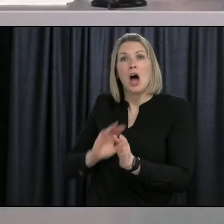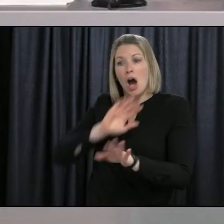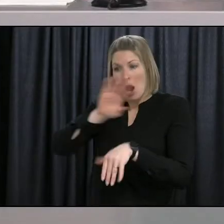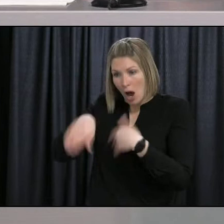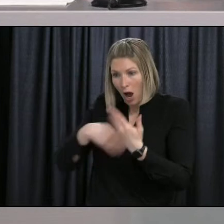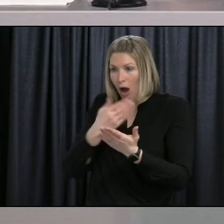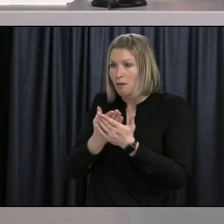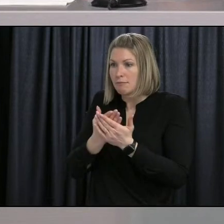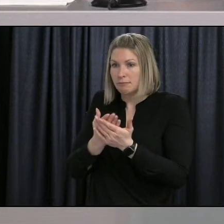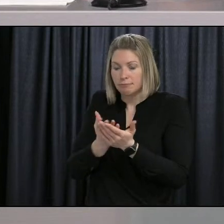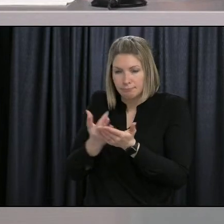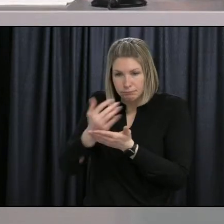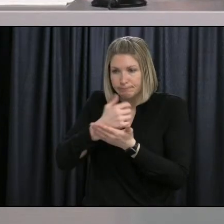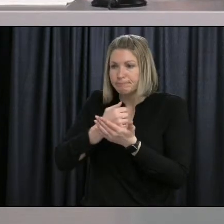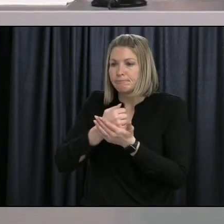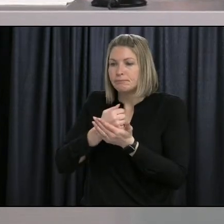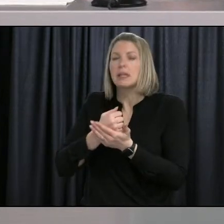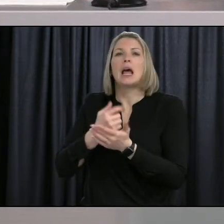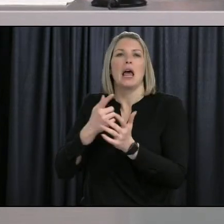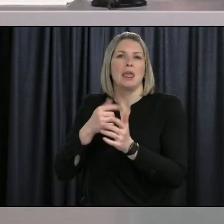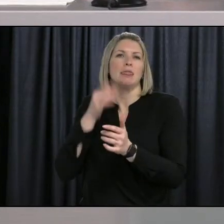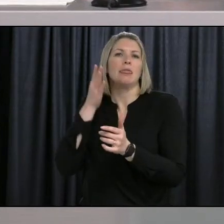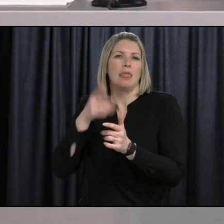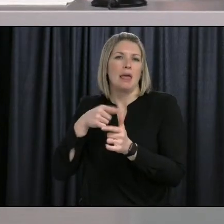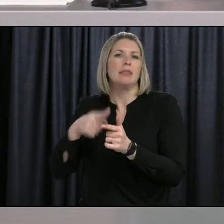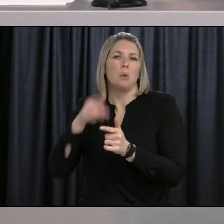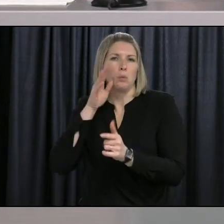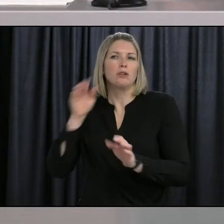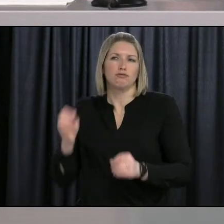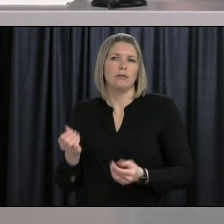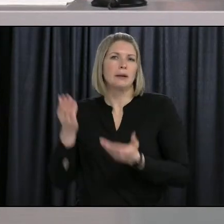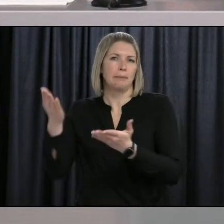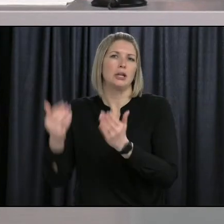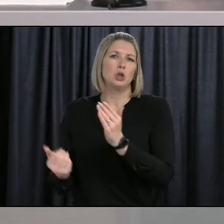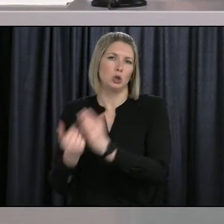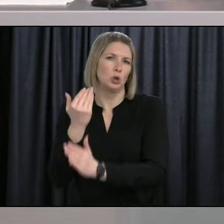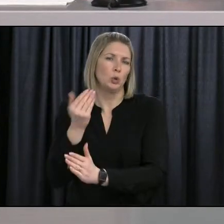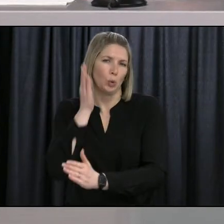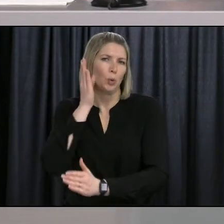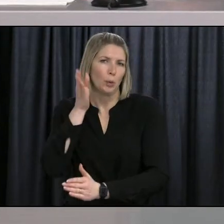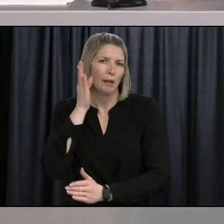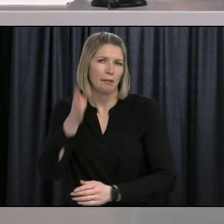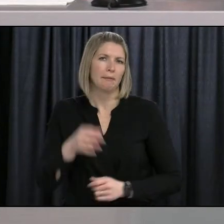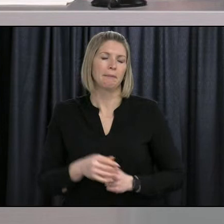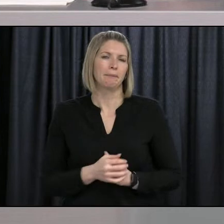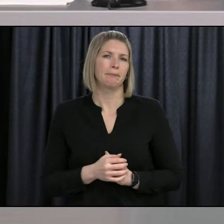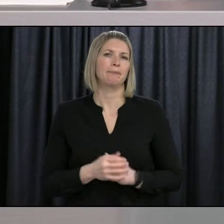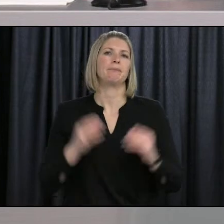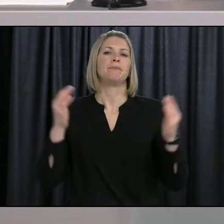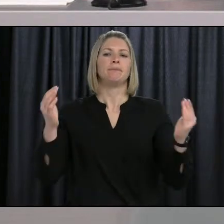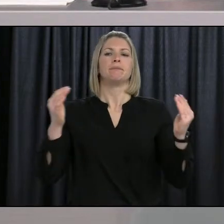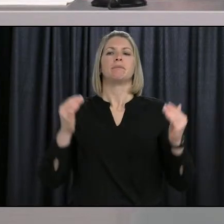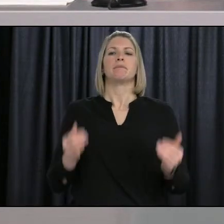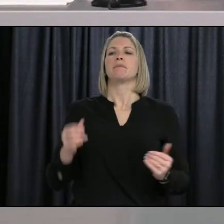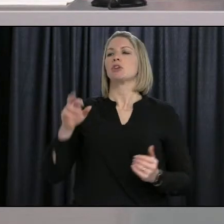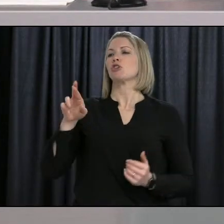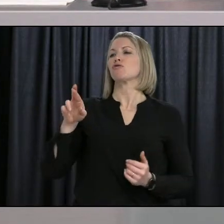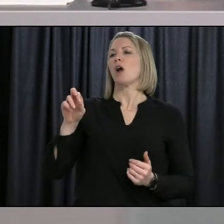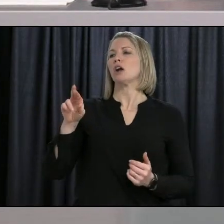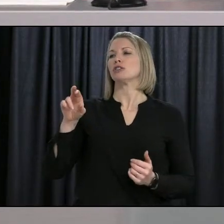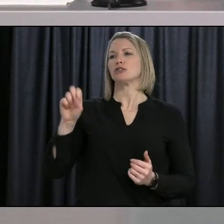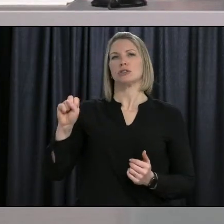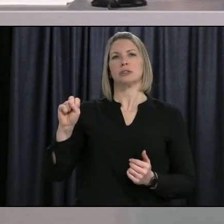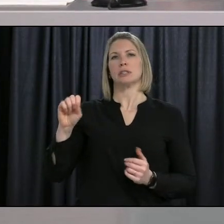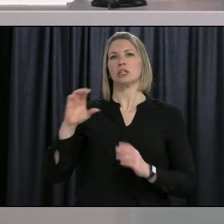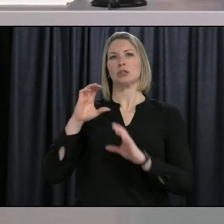Thank you. Our next questions are from Jason Piercy with Rogers Communications. Please go ahead. Hello, thank